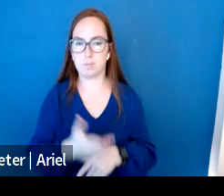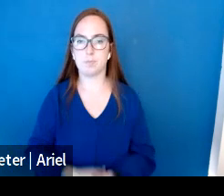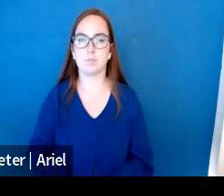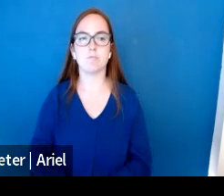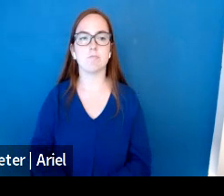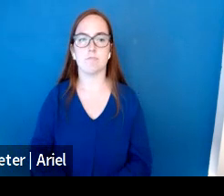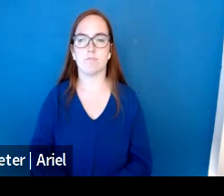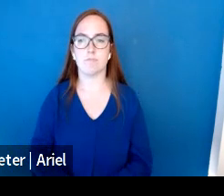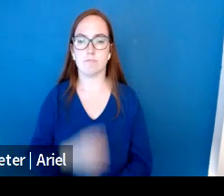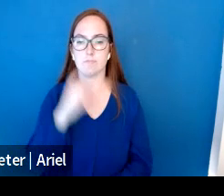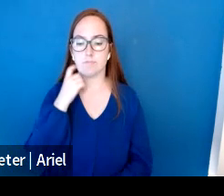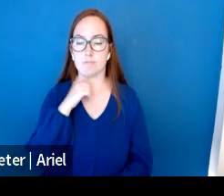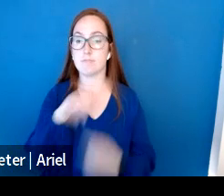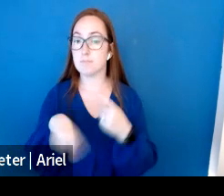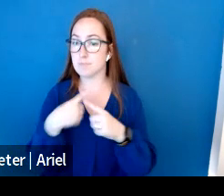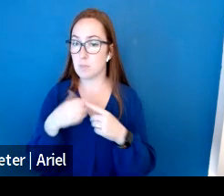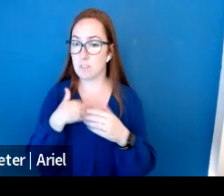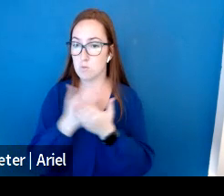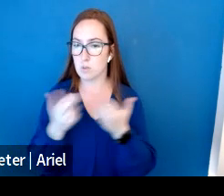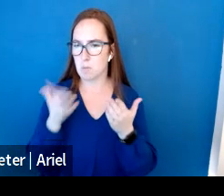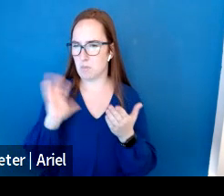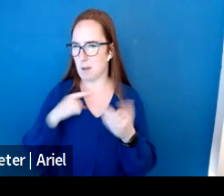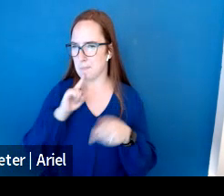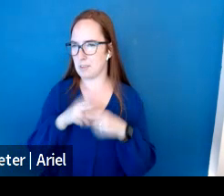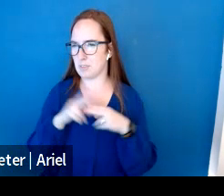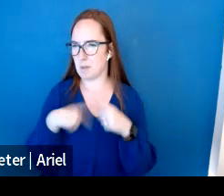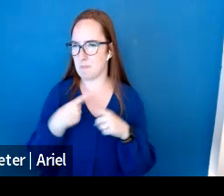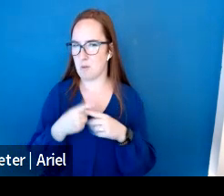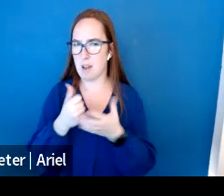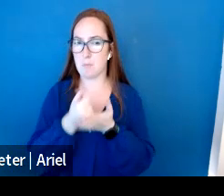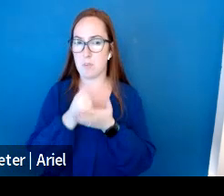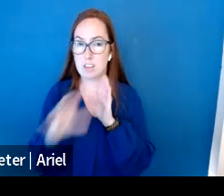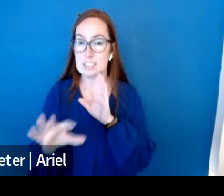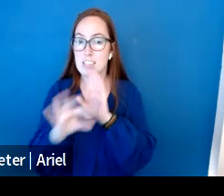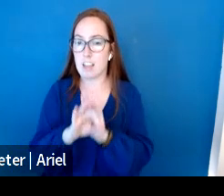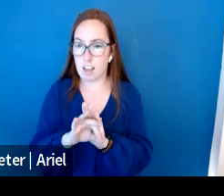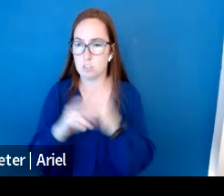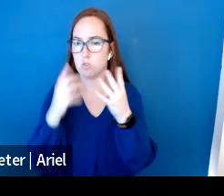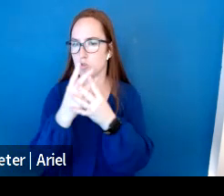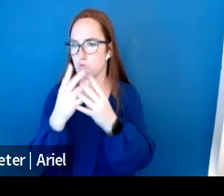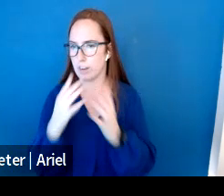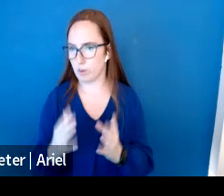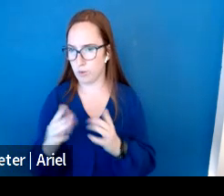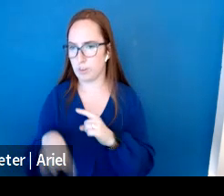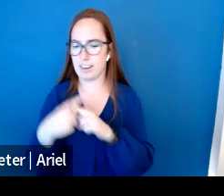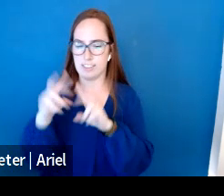And then we have resources that I'd mentioned about helping to select screeners and